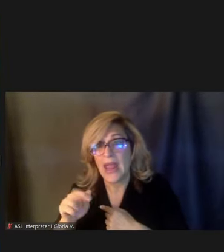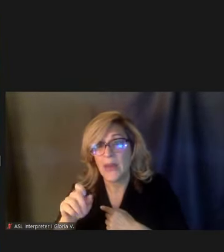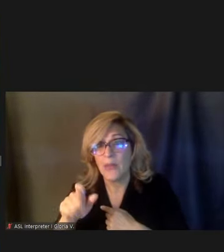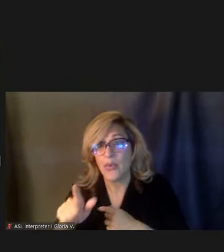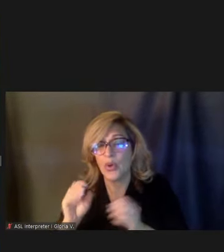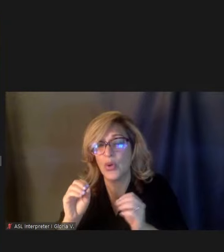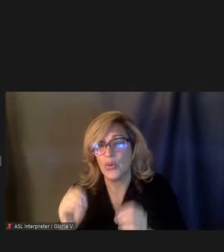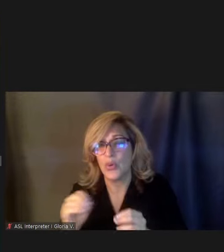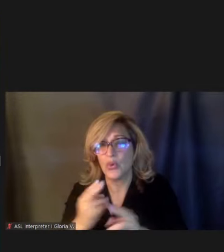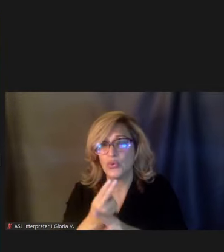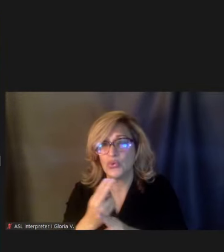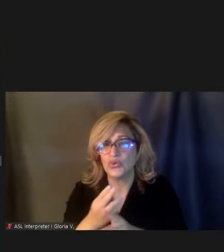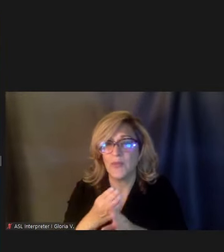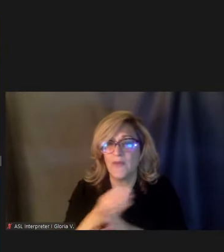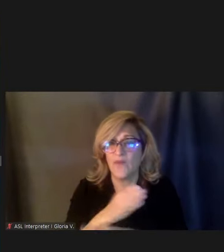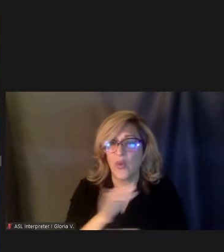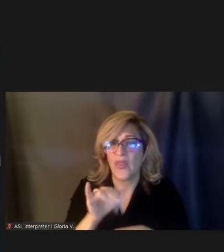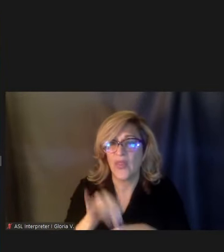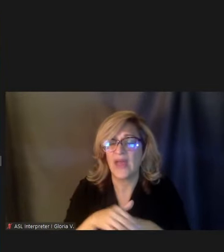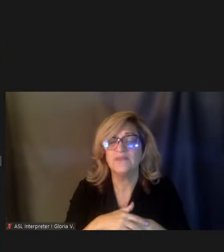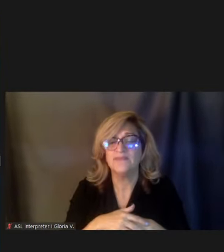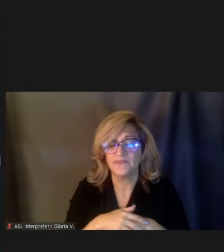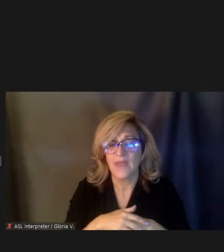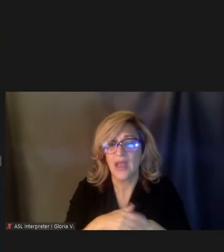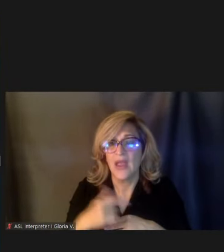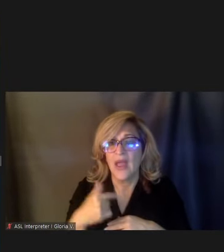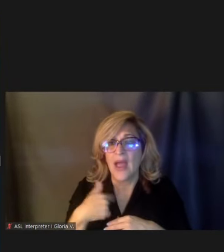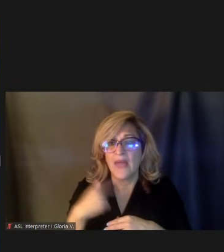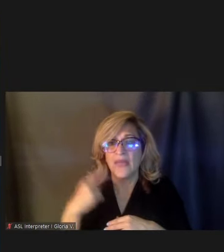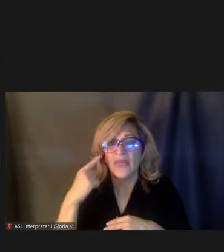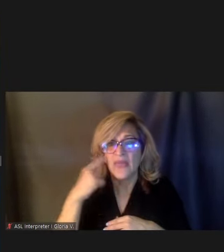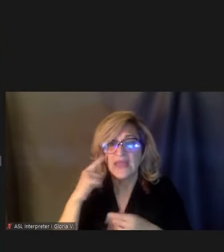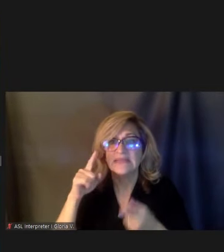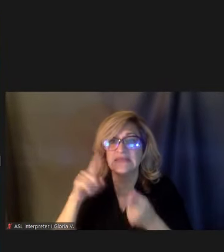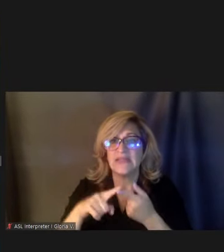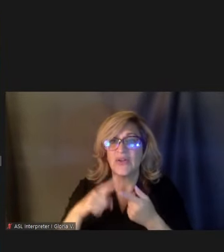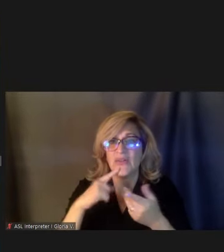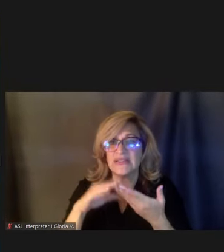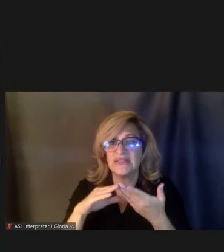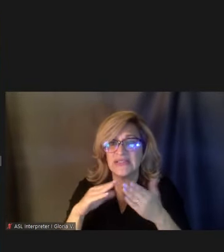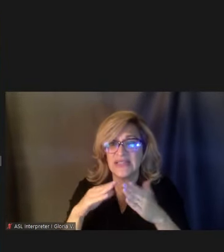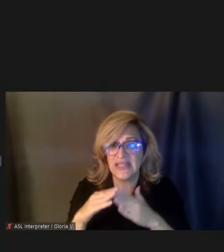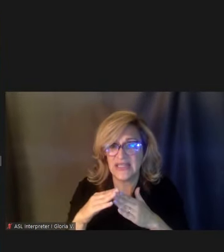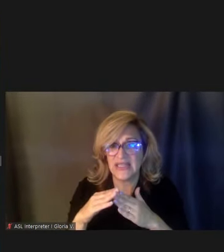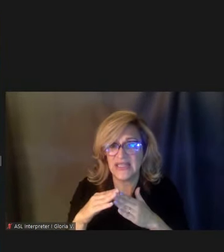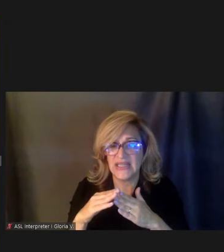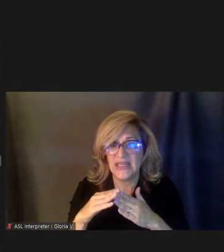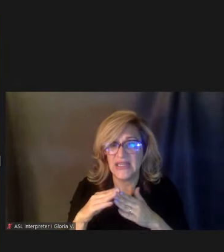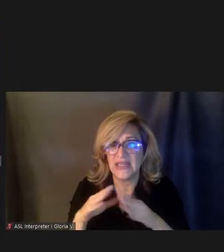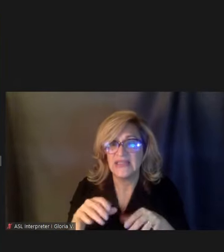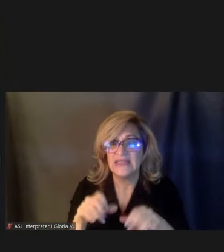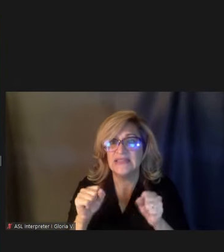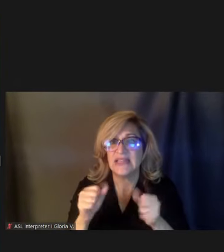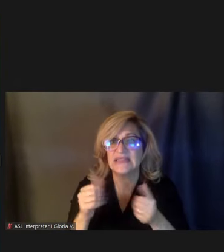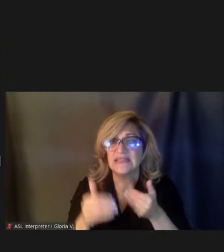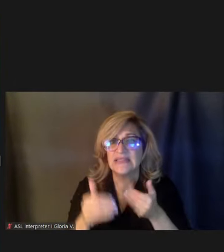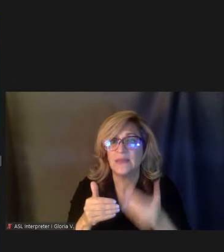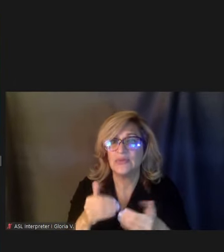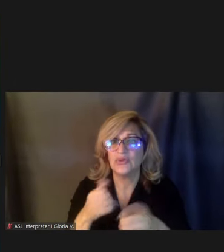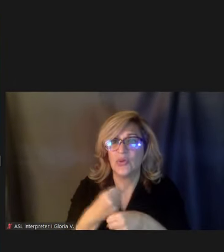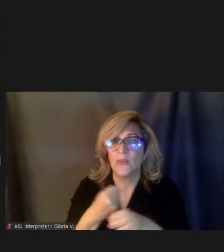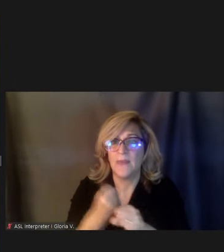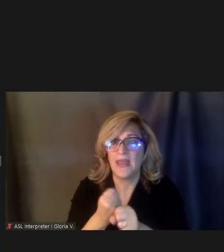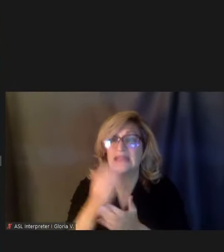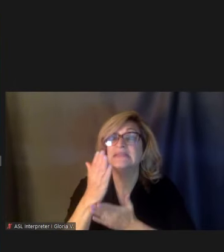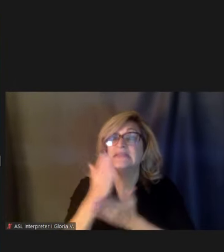that. So I think until the city takes steps to make some efforts